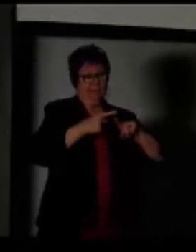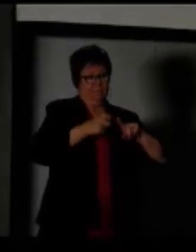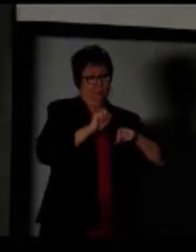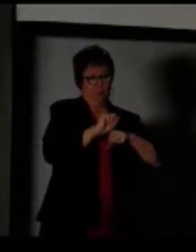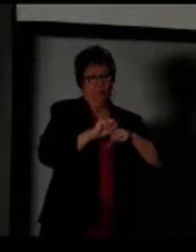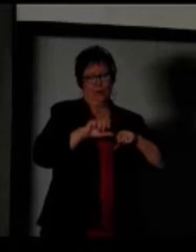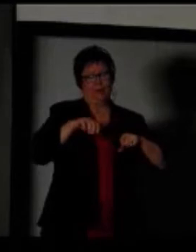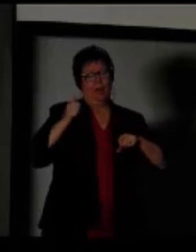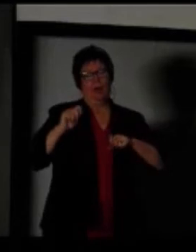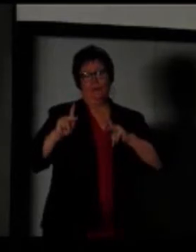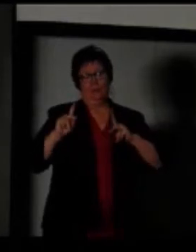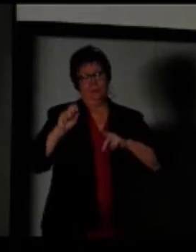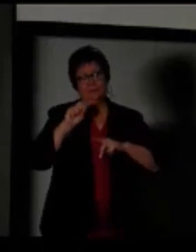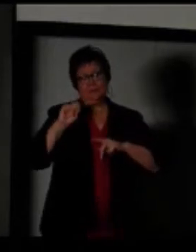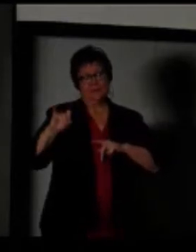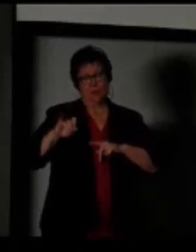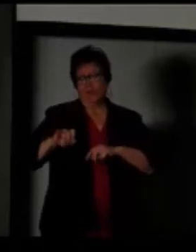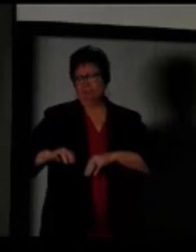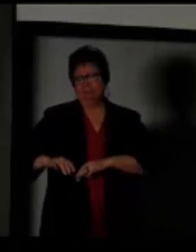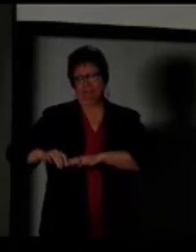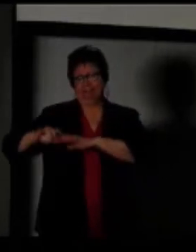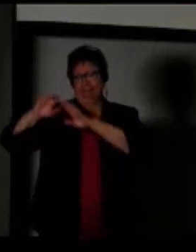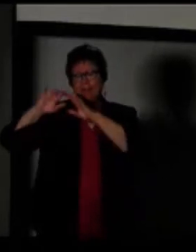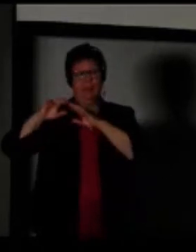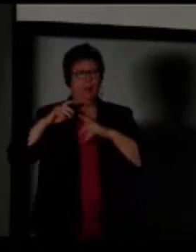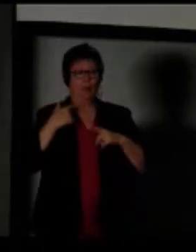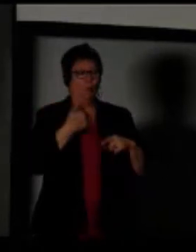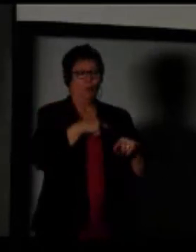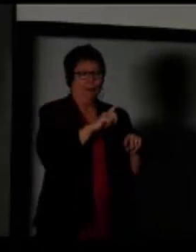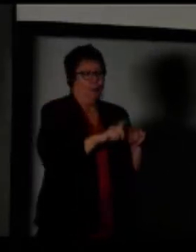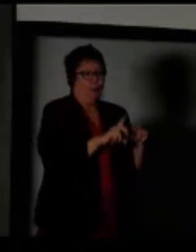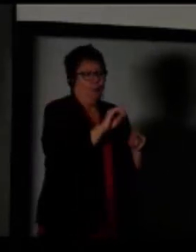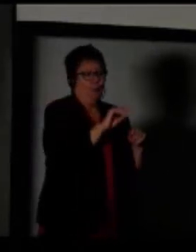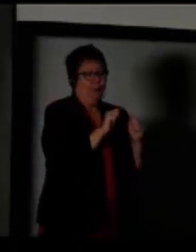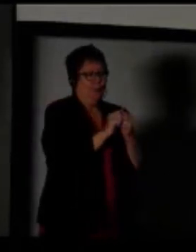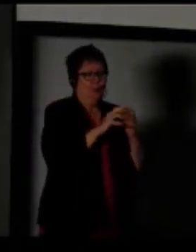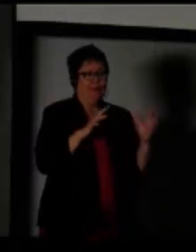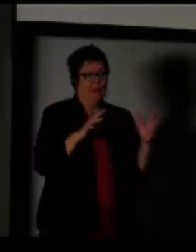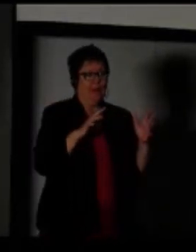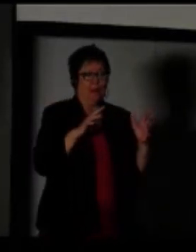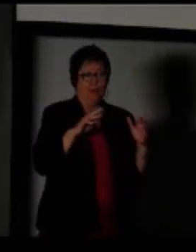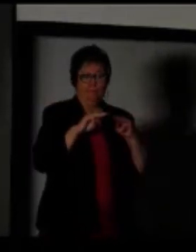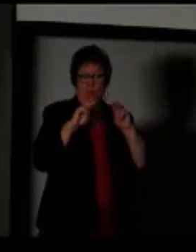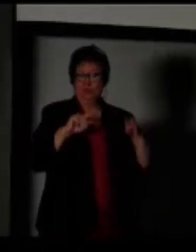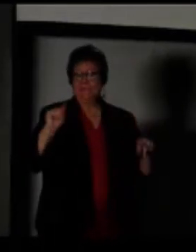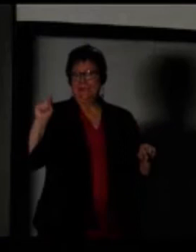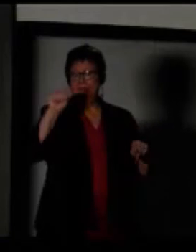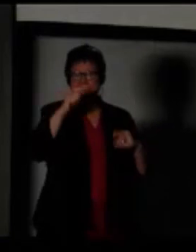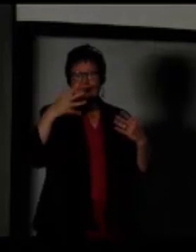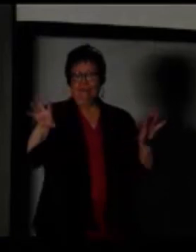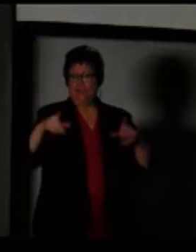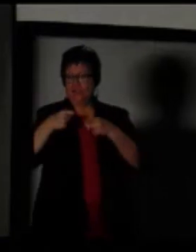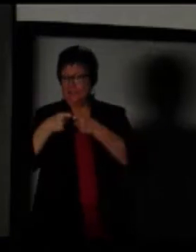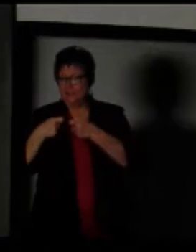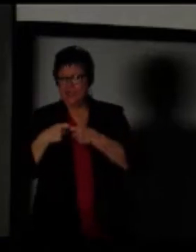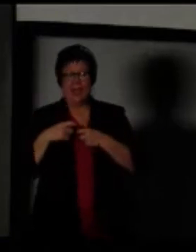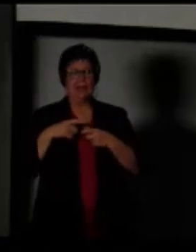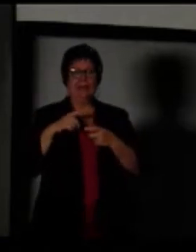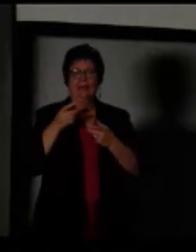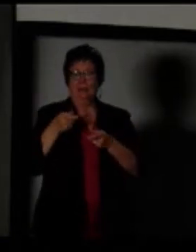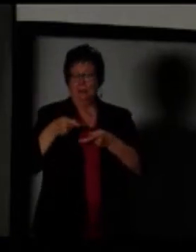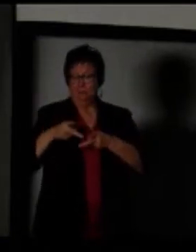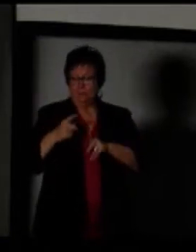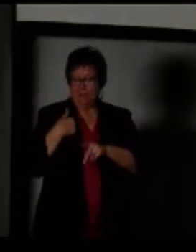many other people at the Smithsonian. So this would not be possible if all the museums had not digitized their collections, made their metadata